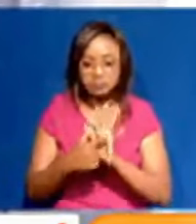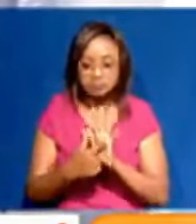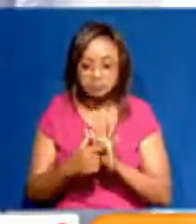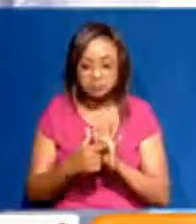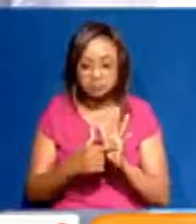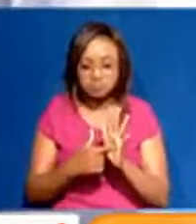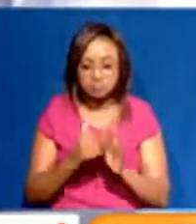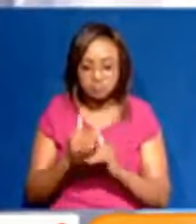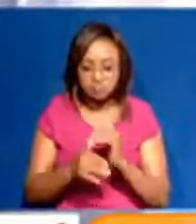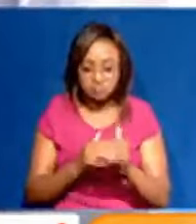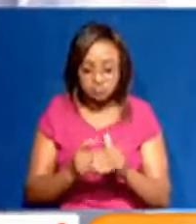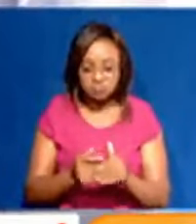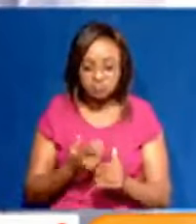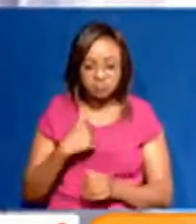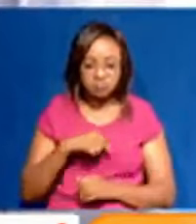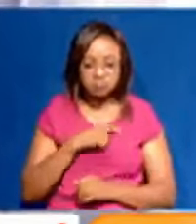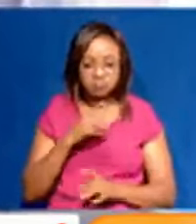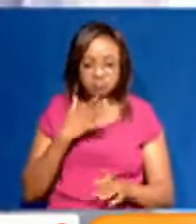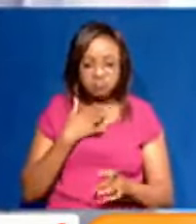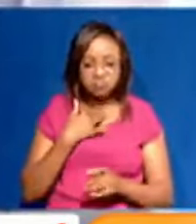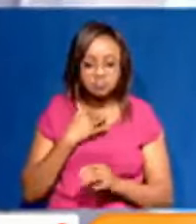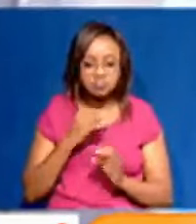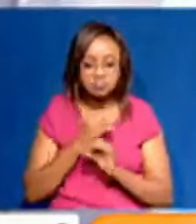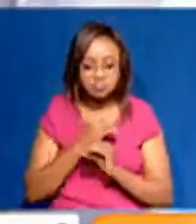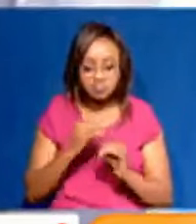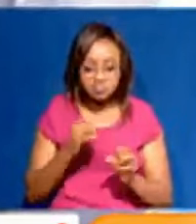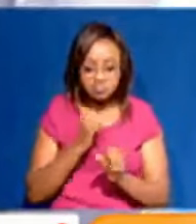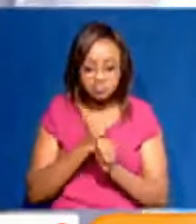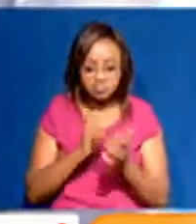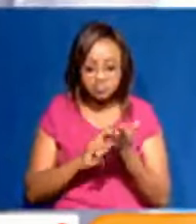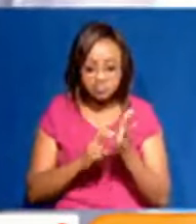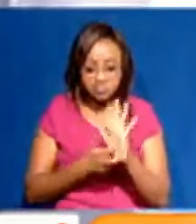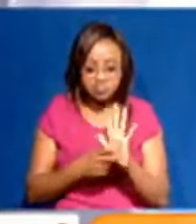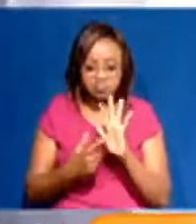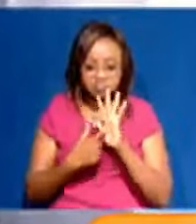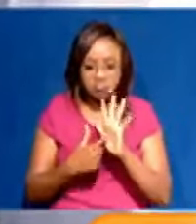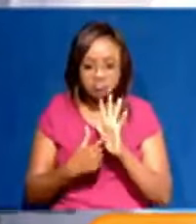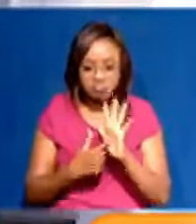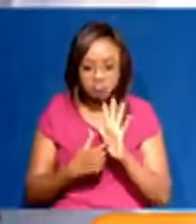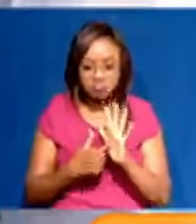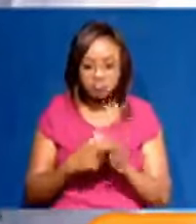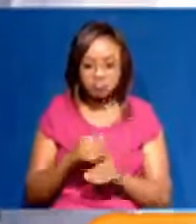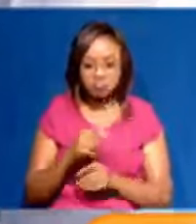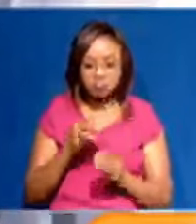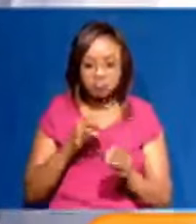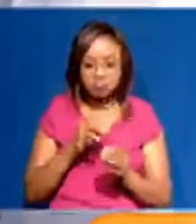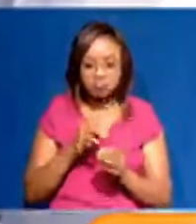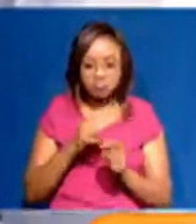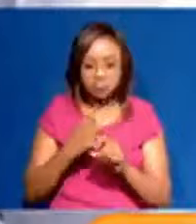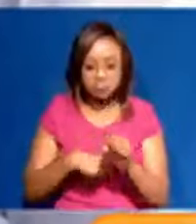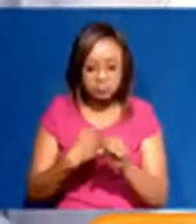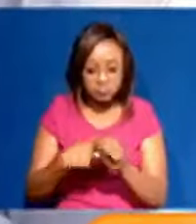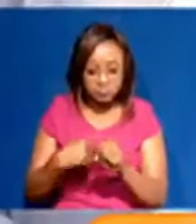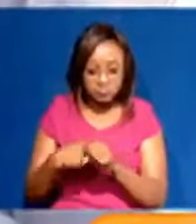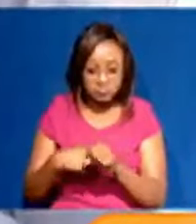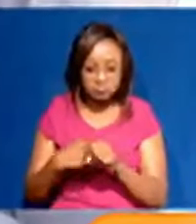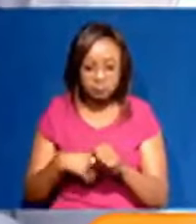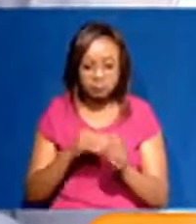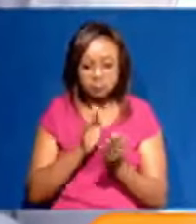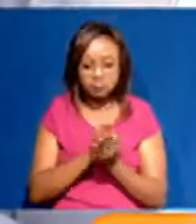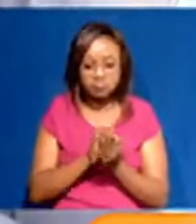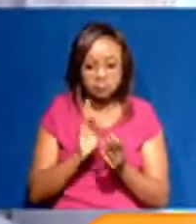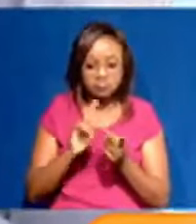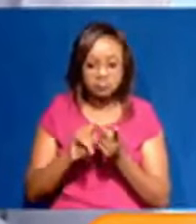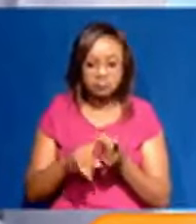are prioritizing non-operational projects like milk coolers, potato cold stores, grain